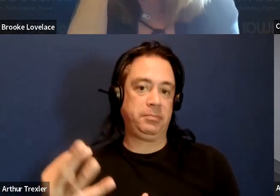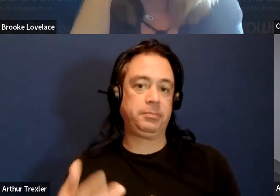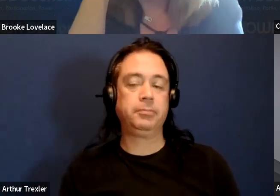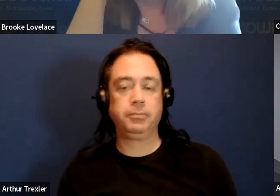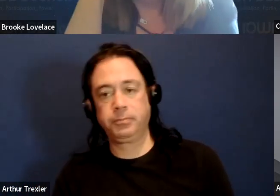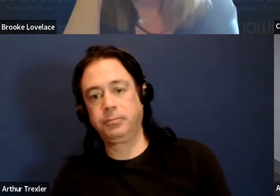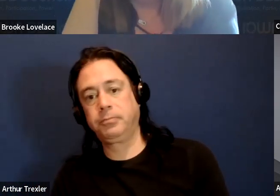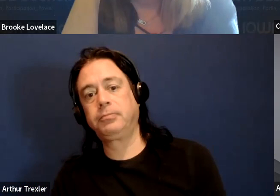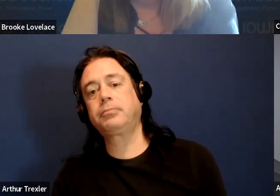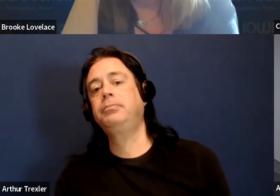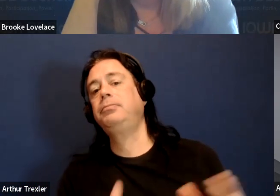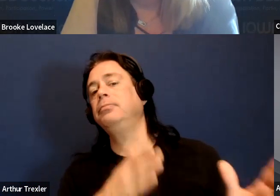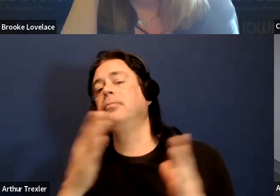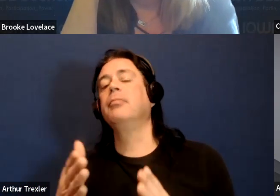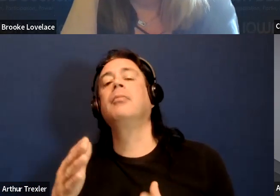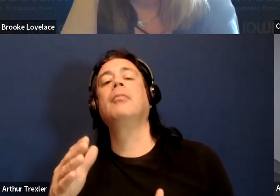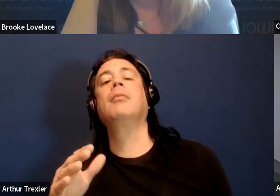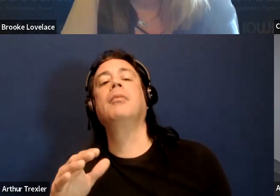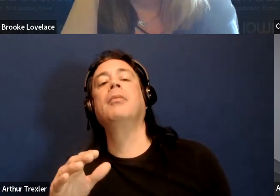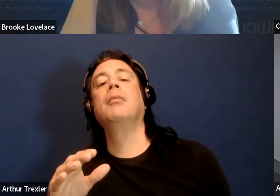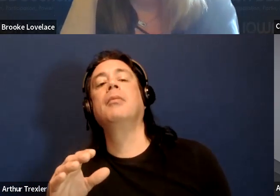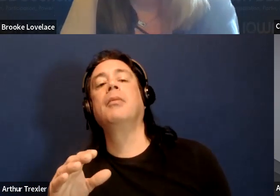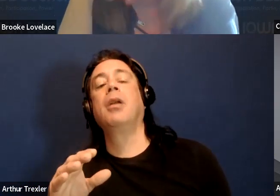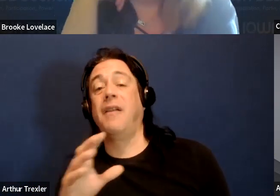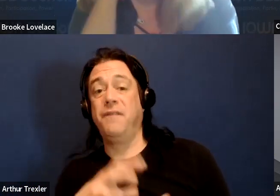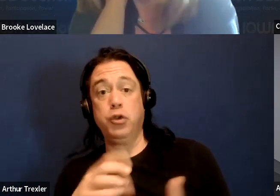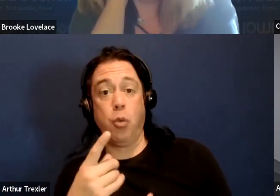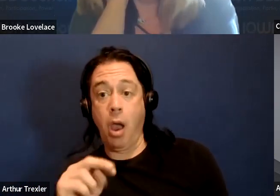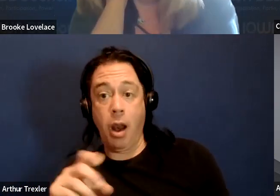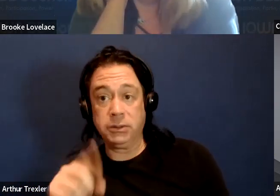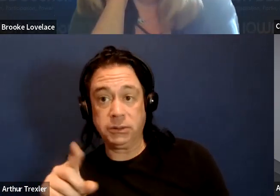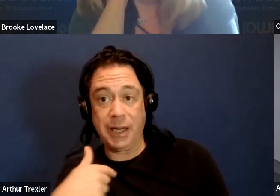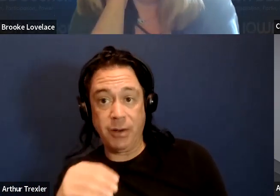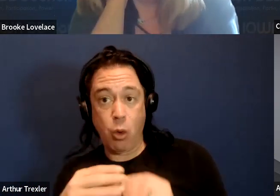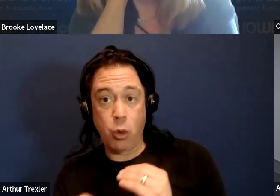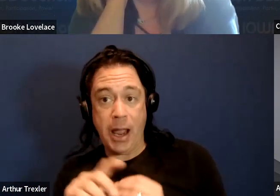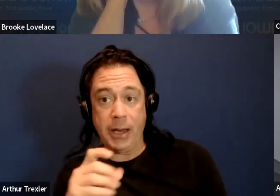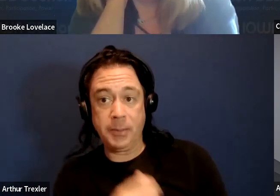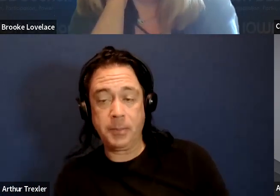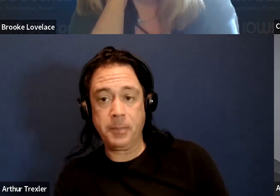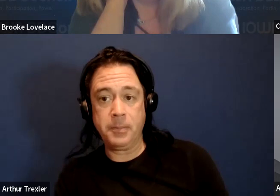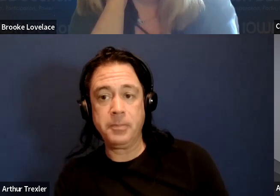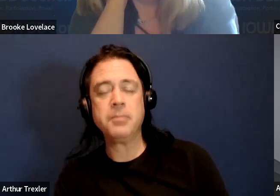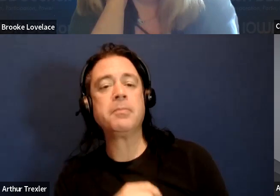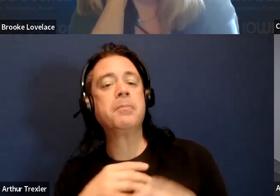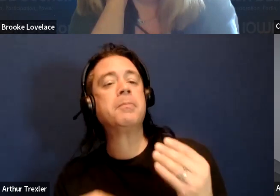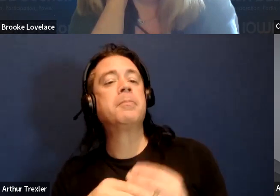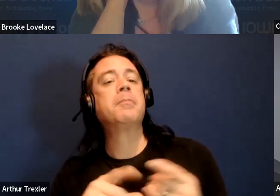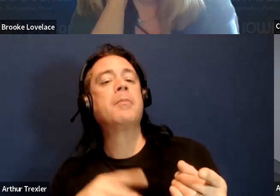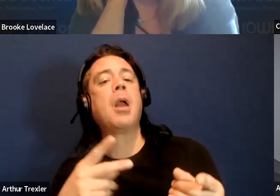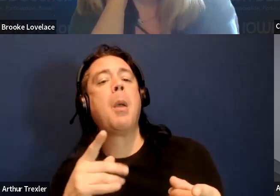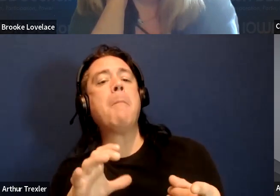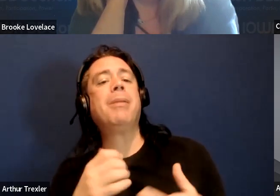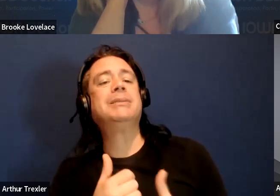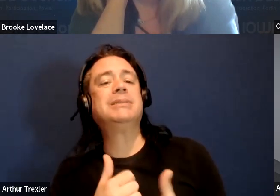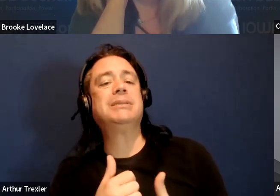the confusing, unless Carlin or Brooke, do you have any more to add? Can I just add one thing about the public